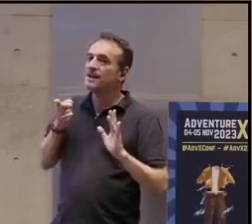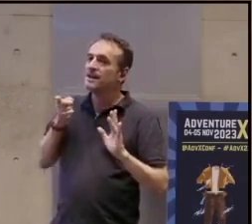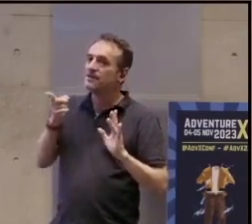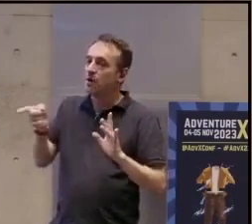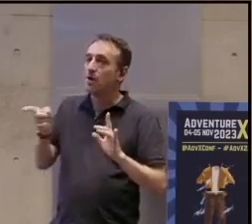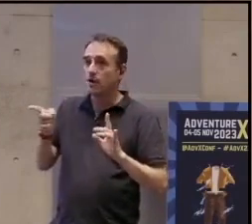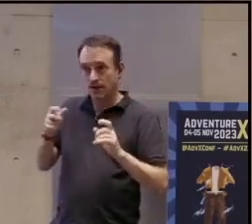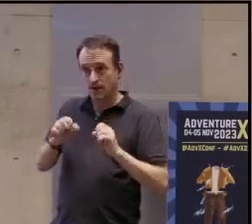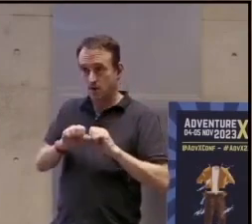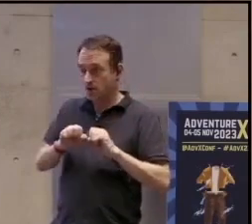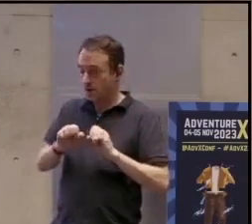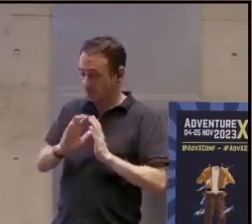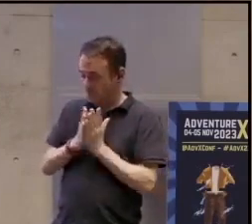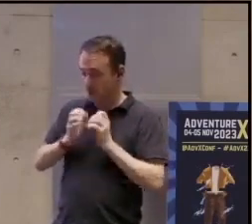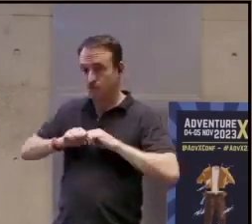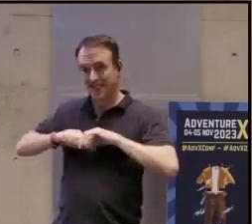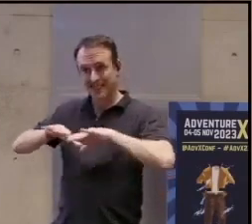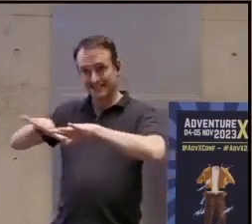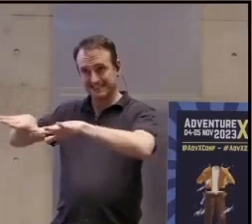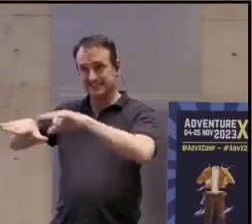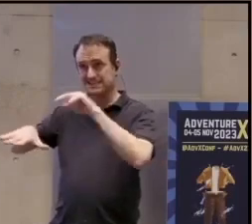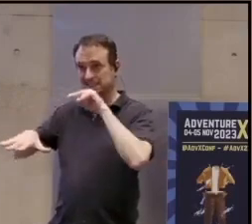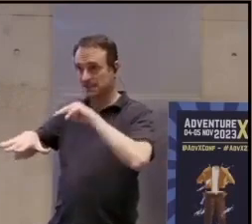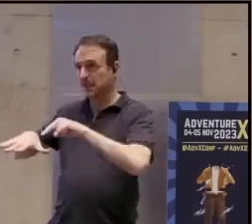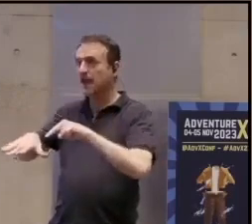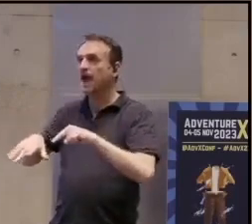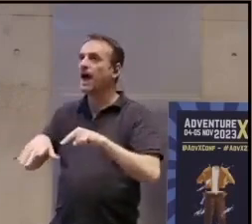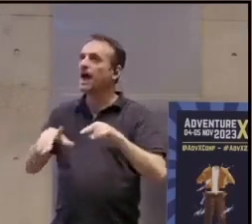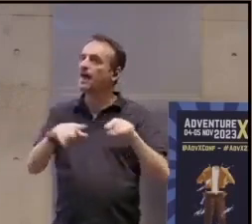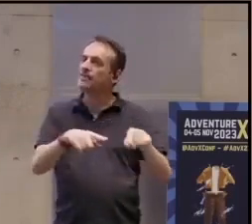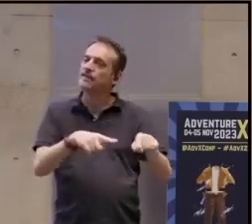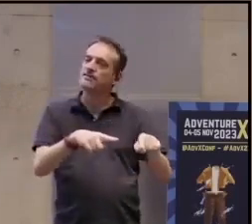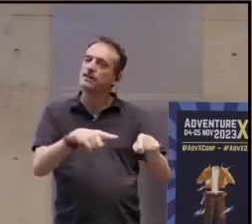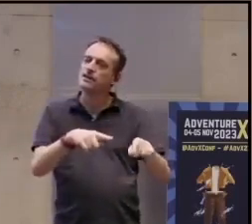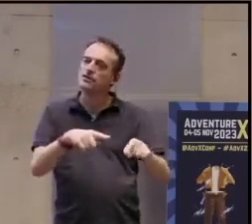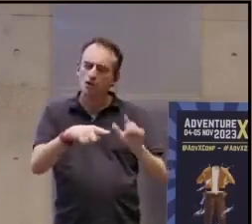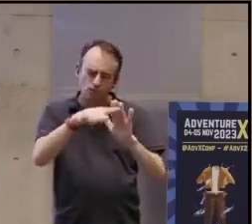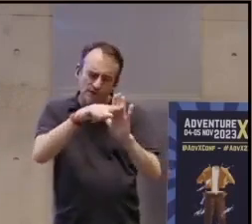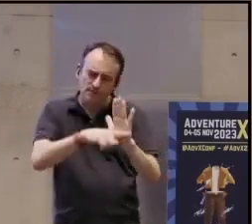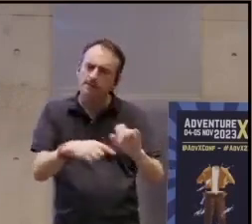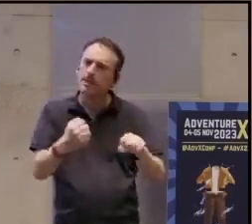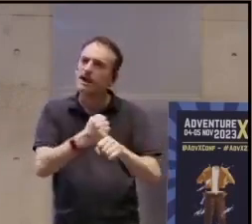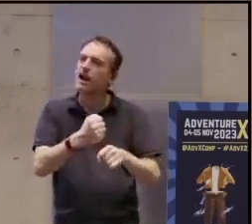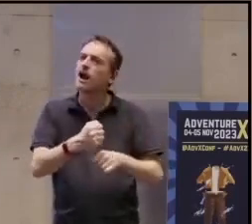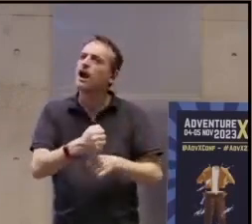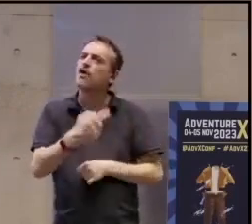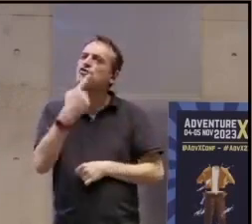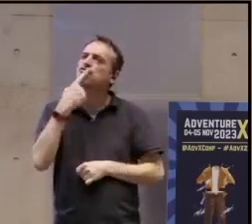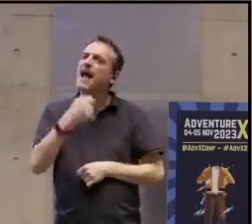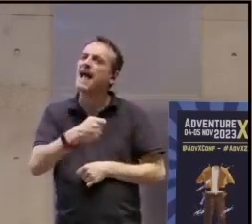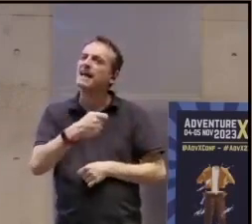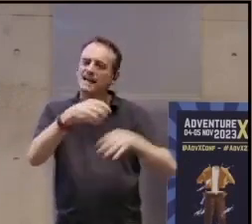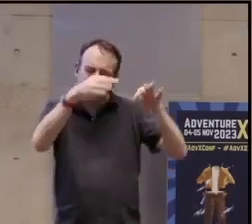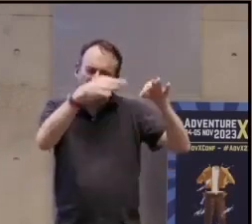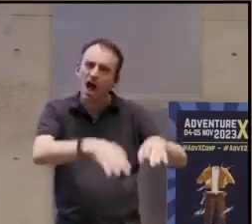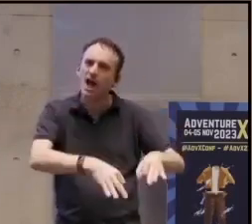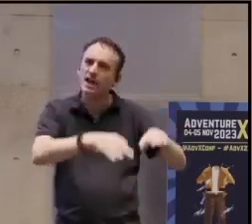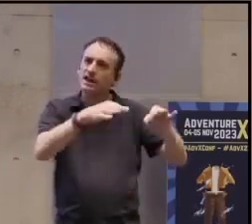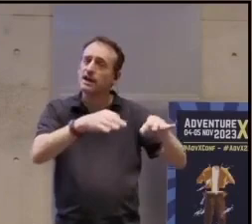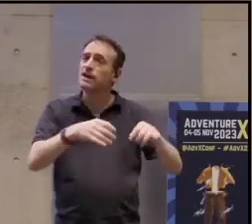released. This is a recipe for red dye, I believe. He did a quick Google search,